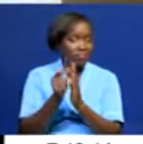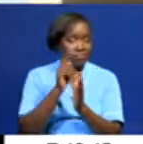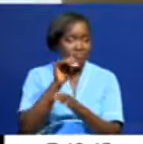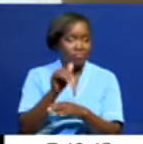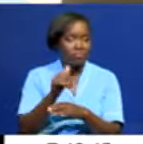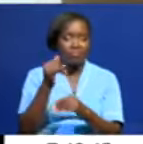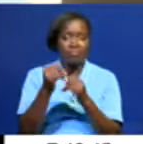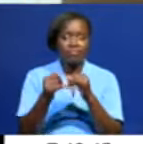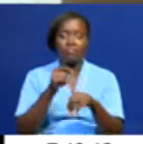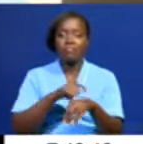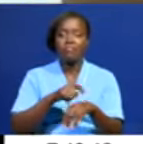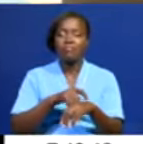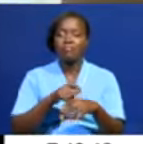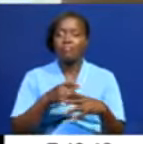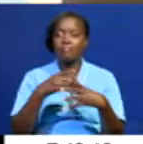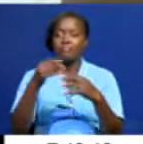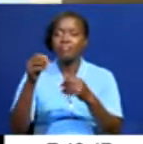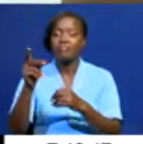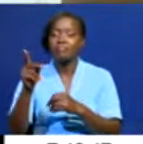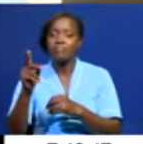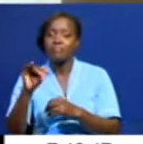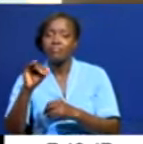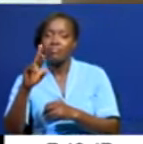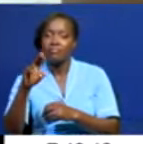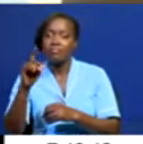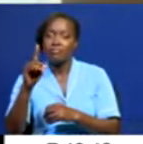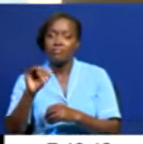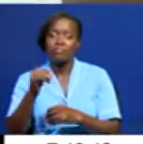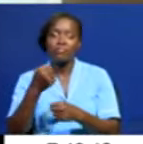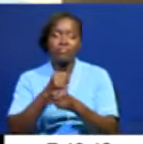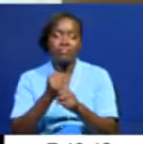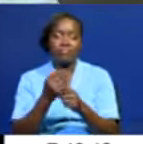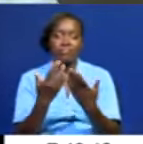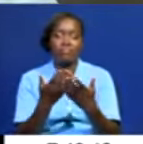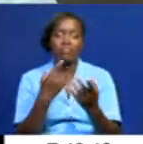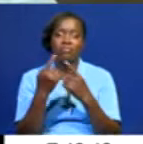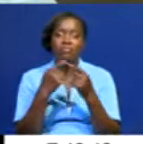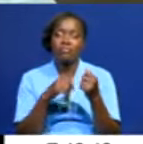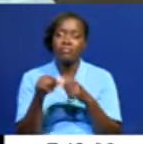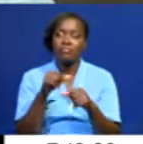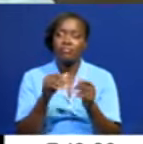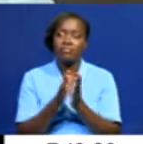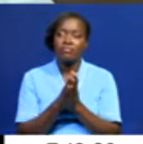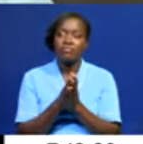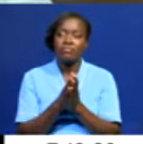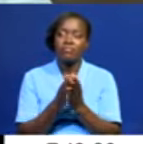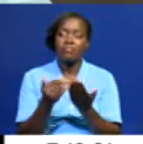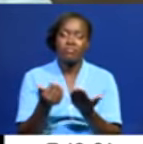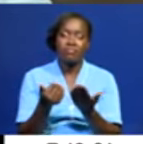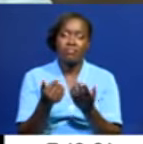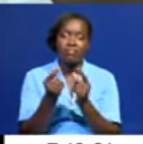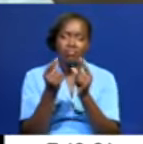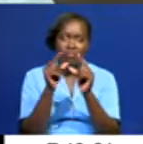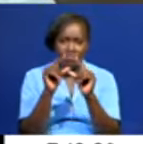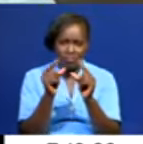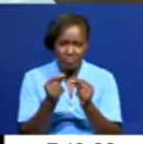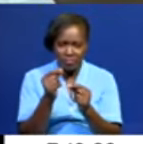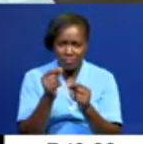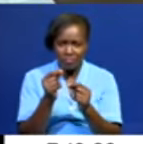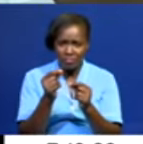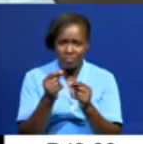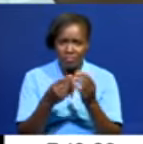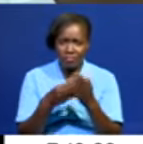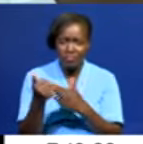by the time they are leaving Kedi, they are able to actually make the products that we are talking about. Hizi korosho tunanunua mashambani, tunanunua